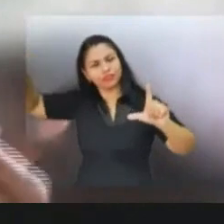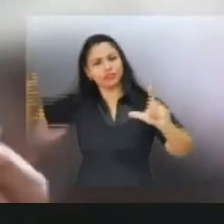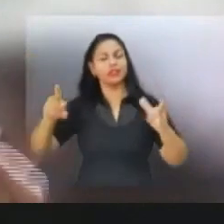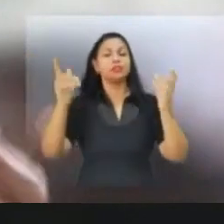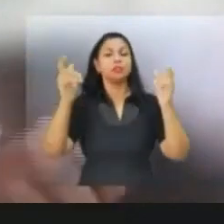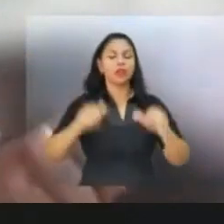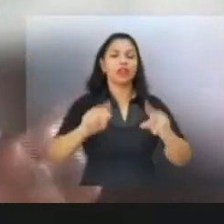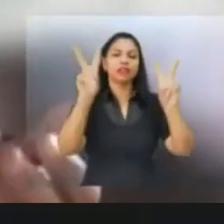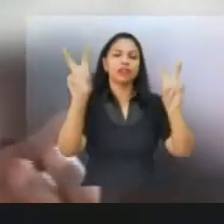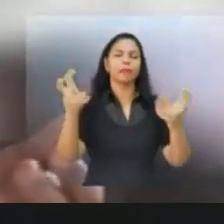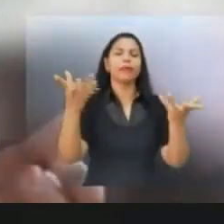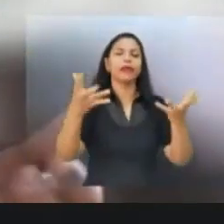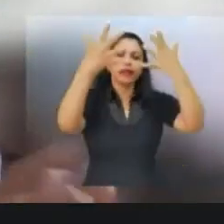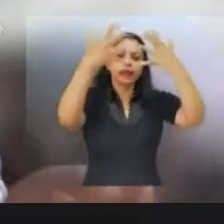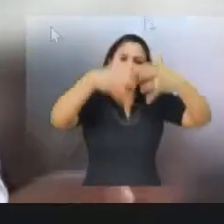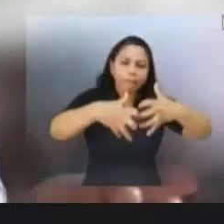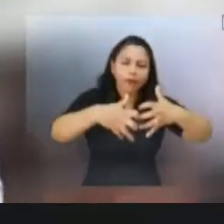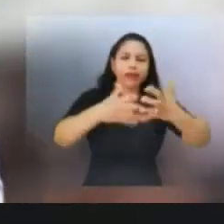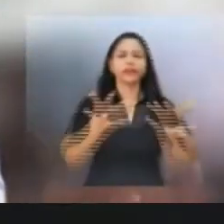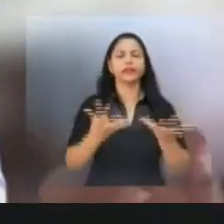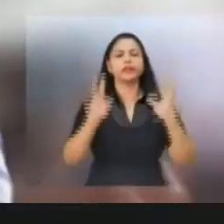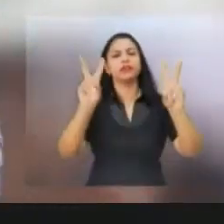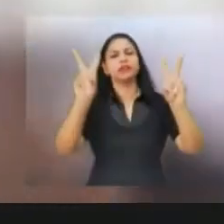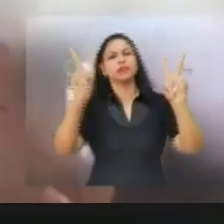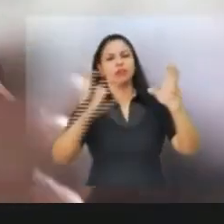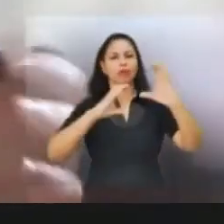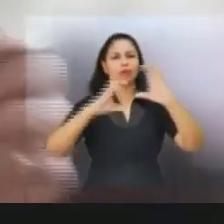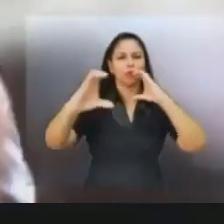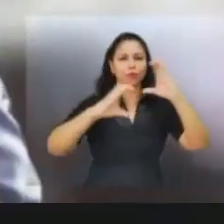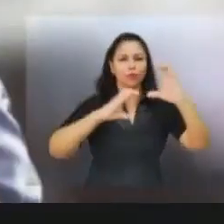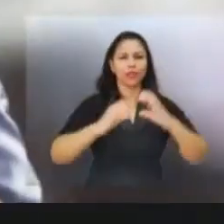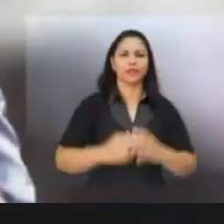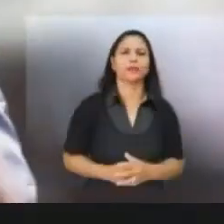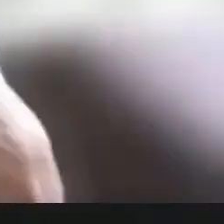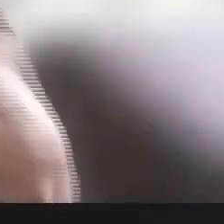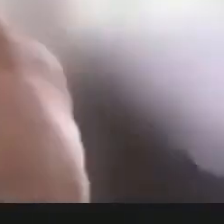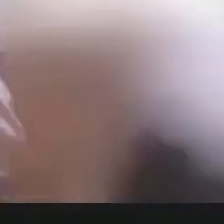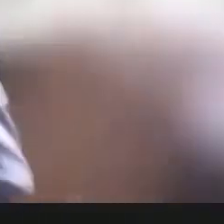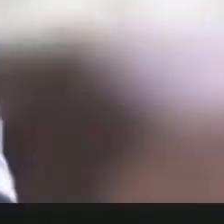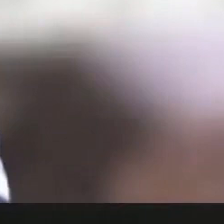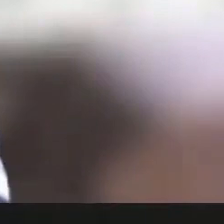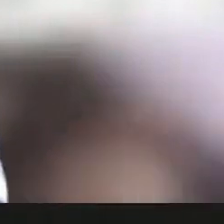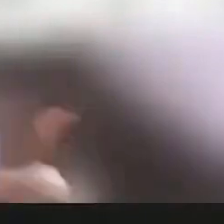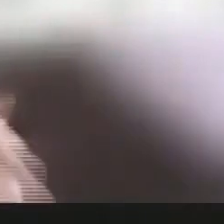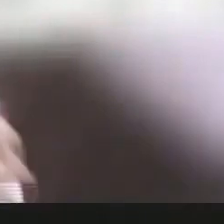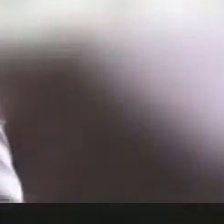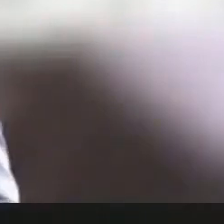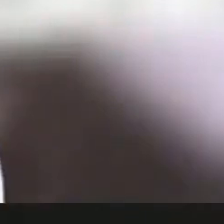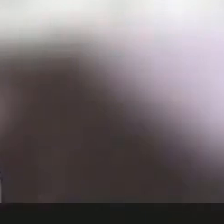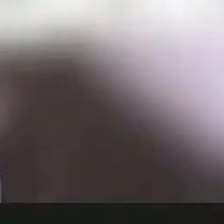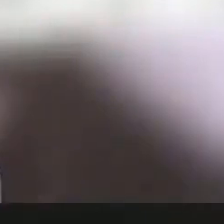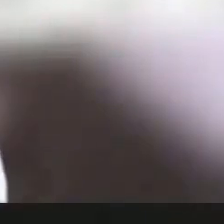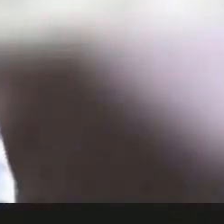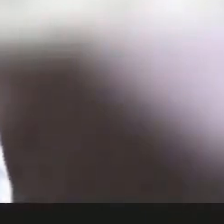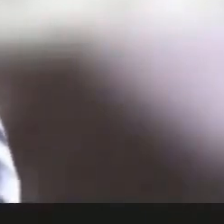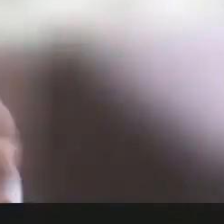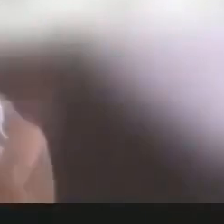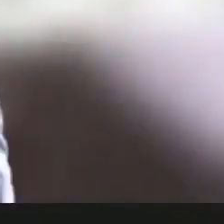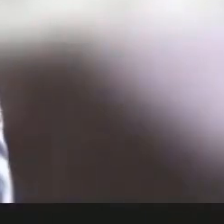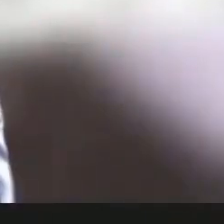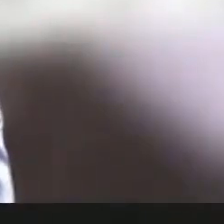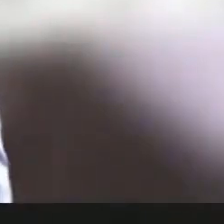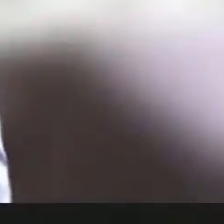companies exist. Traditional telecommunication providers, is, and that, let's say,